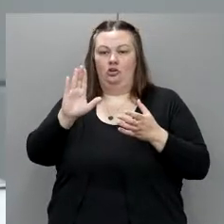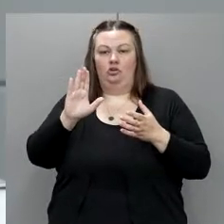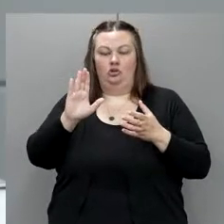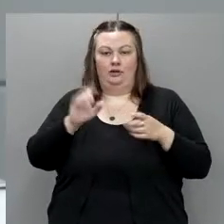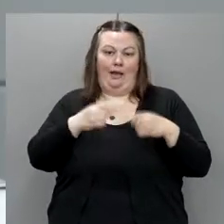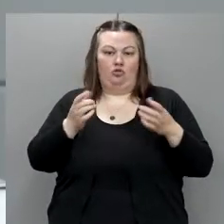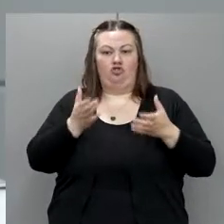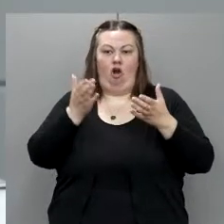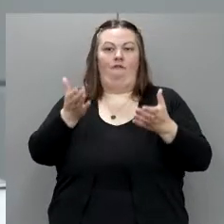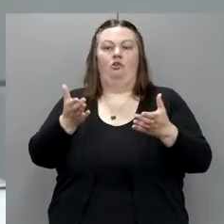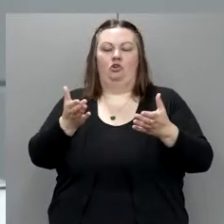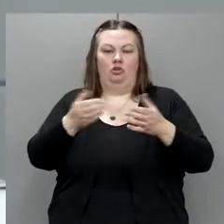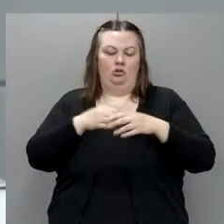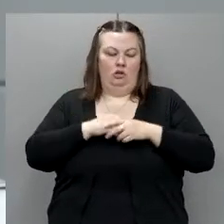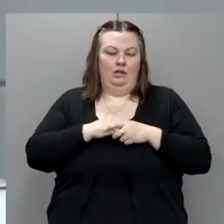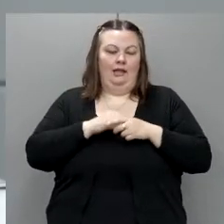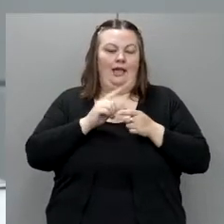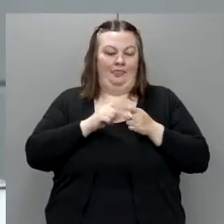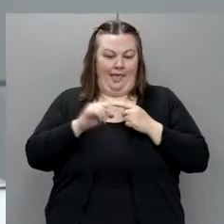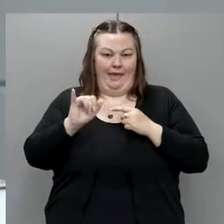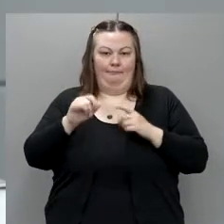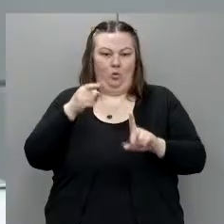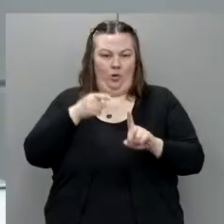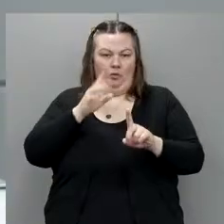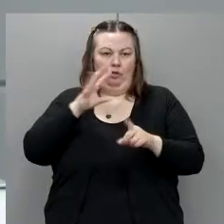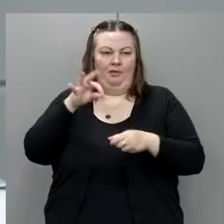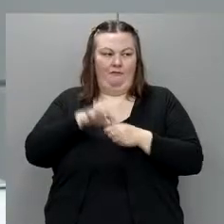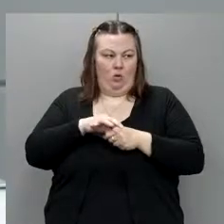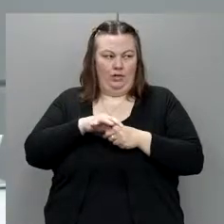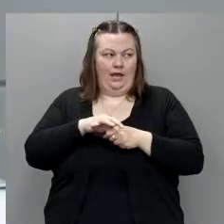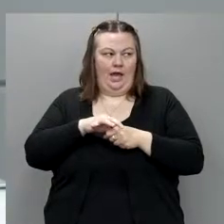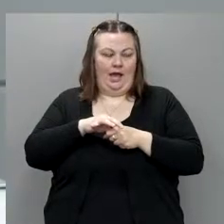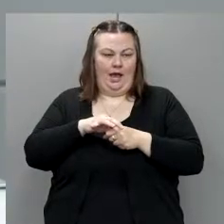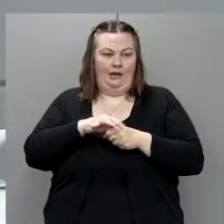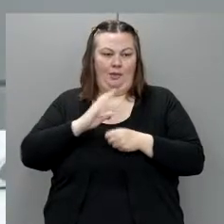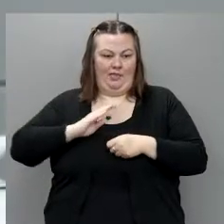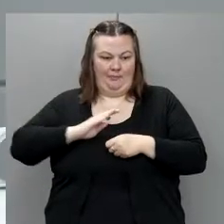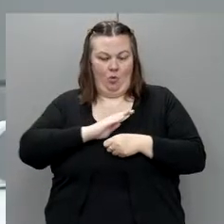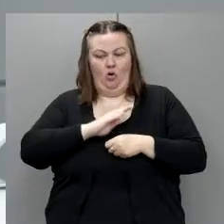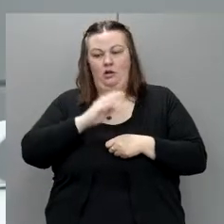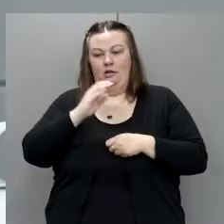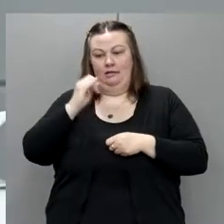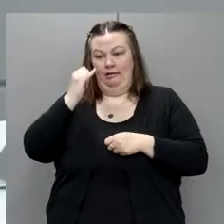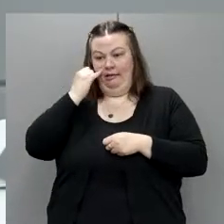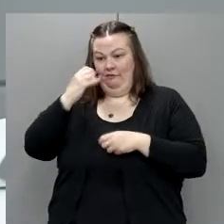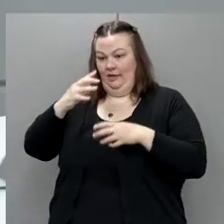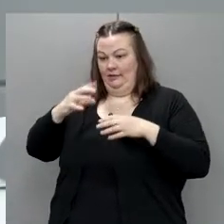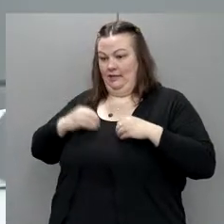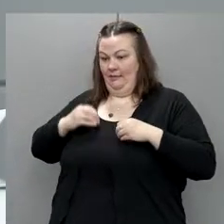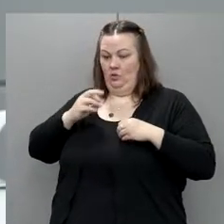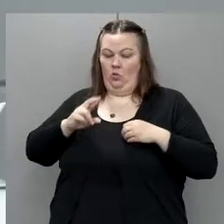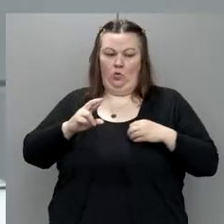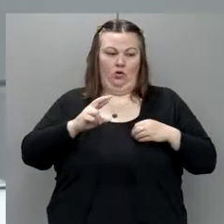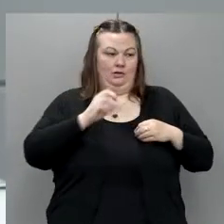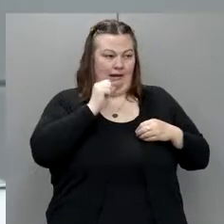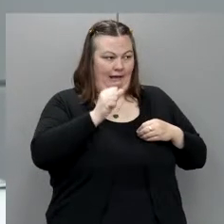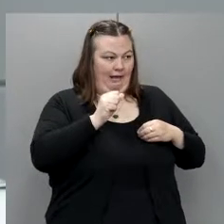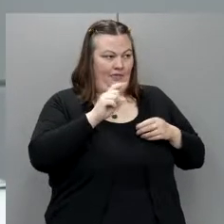counteroffer. At that point in time, it will be voted on by the board whether or not to accept the